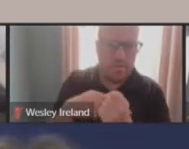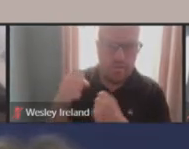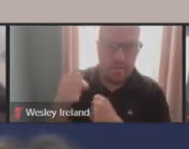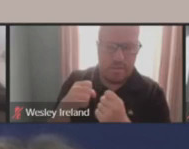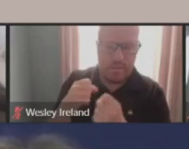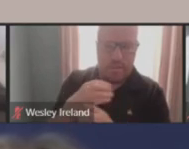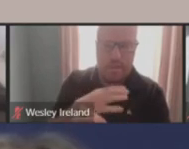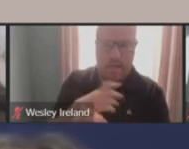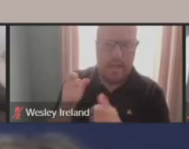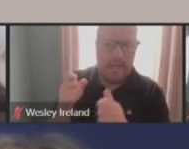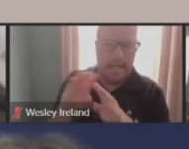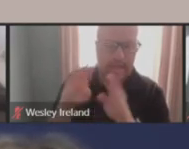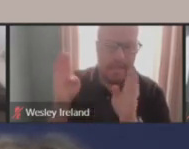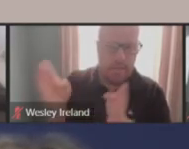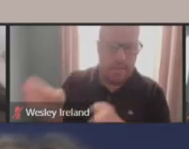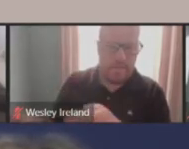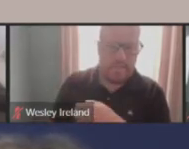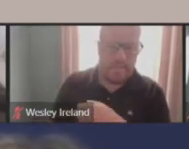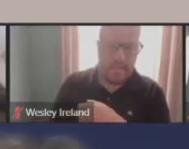infrastructure,